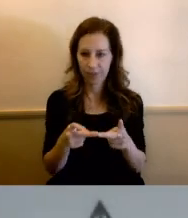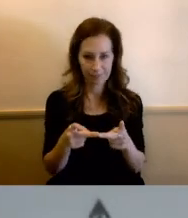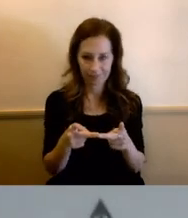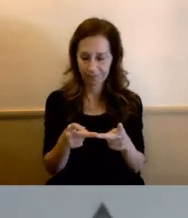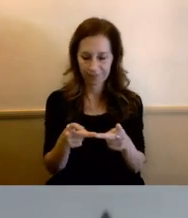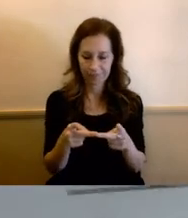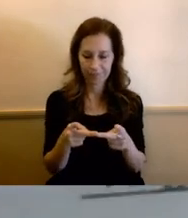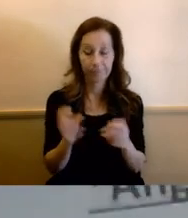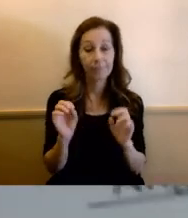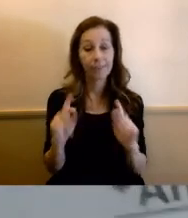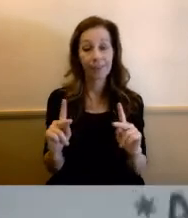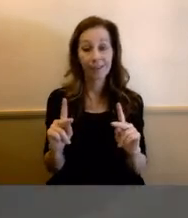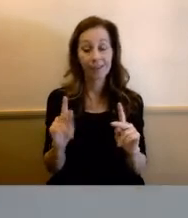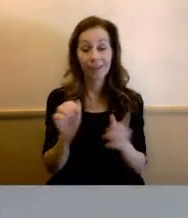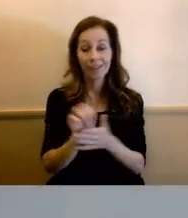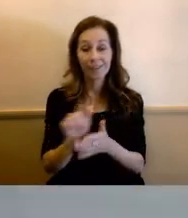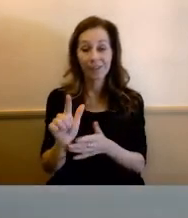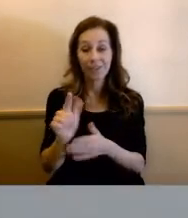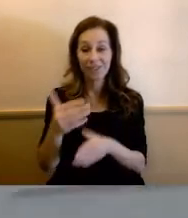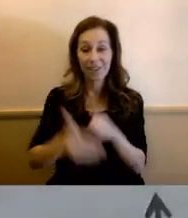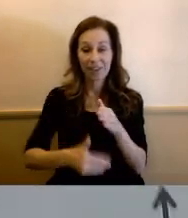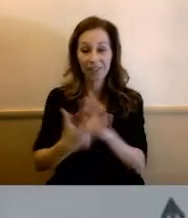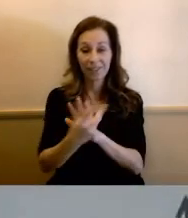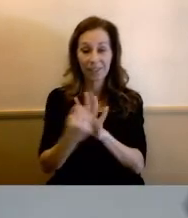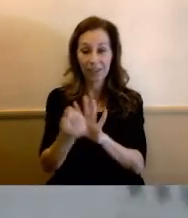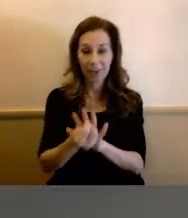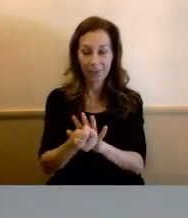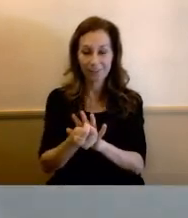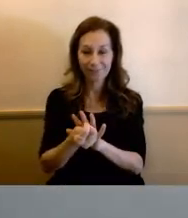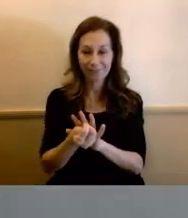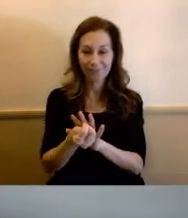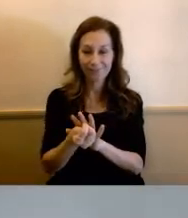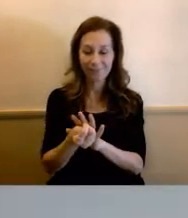Alright, that is the end of the video.